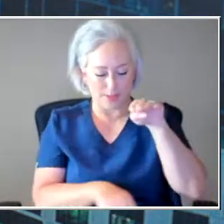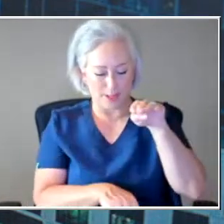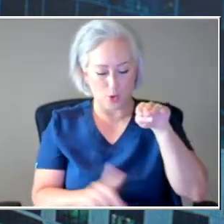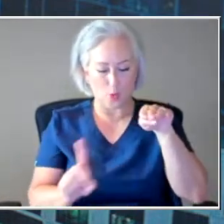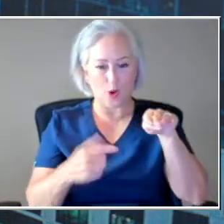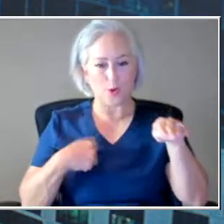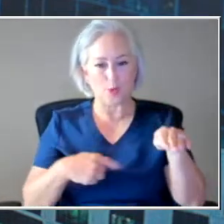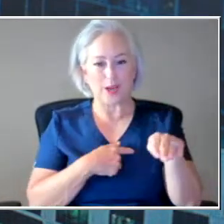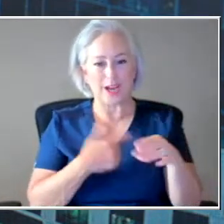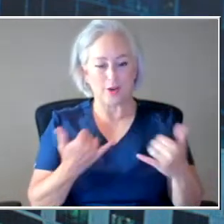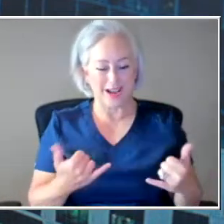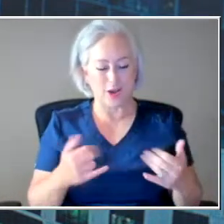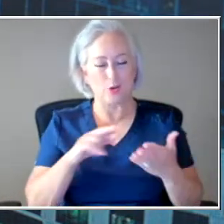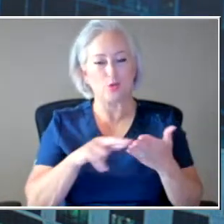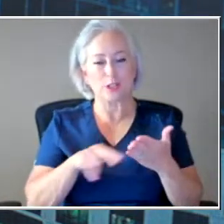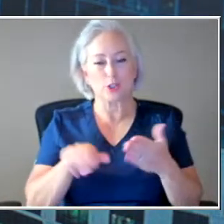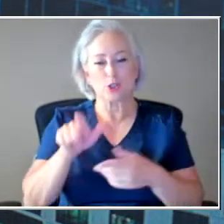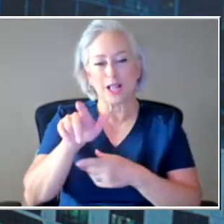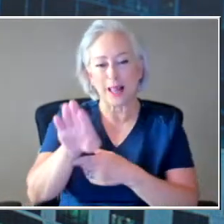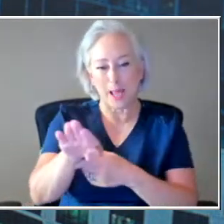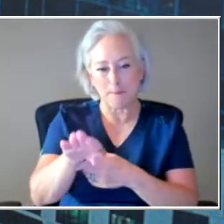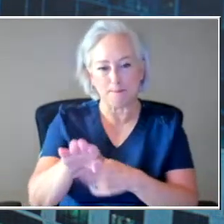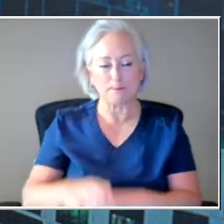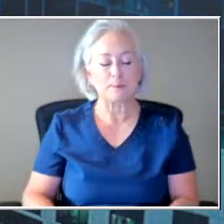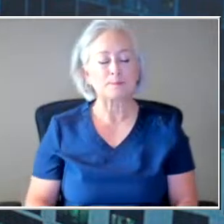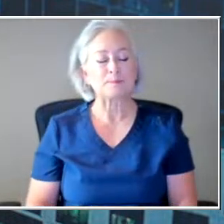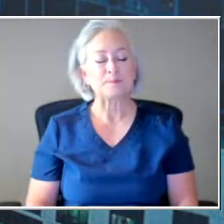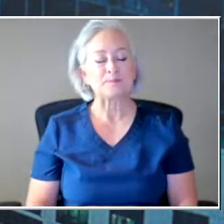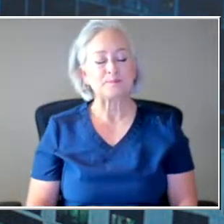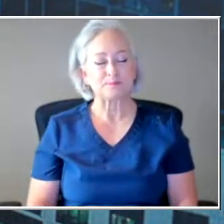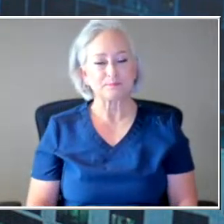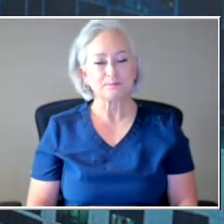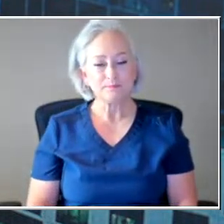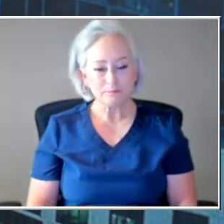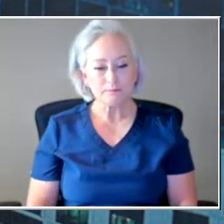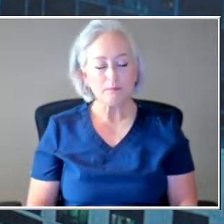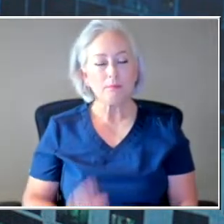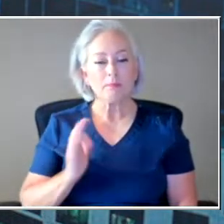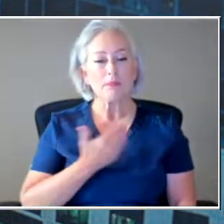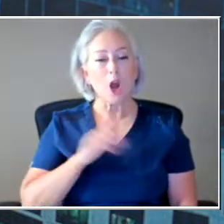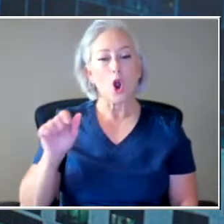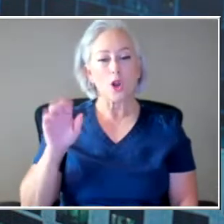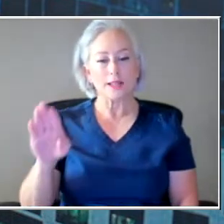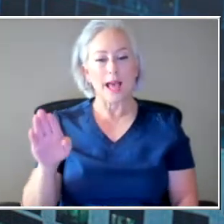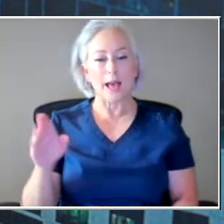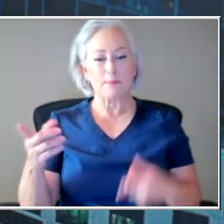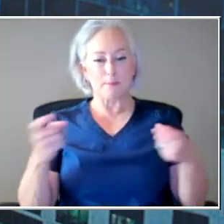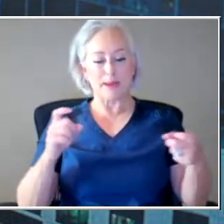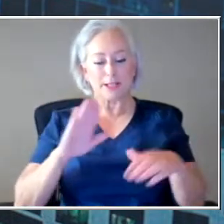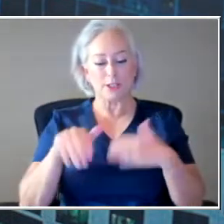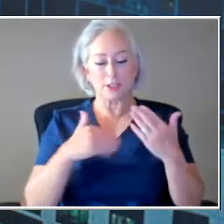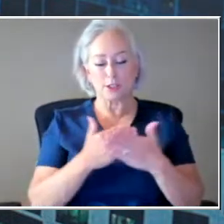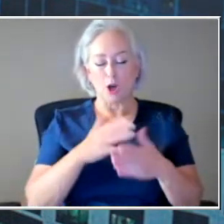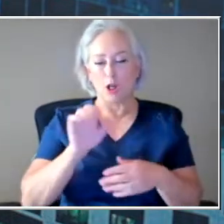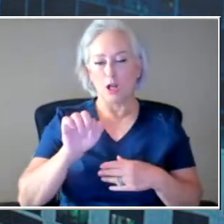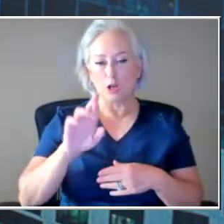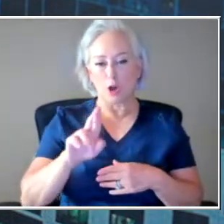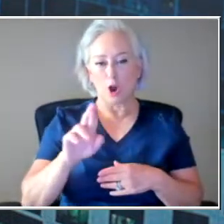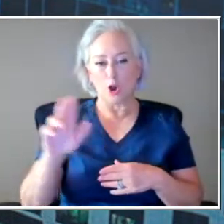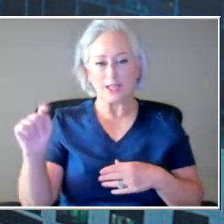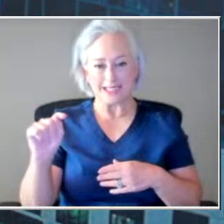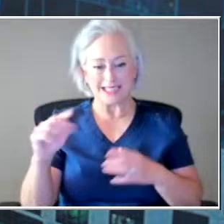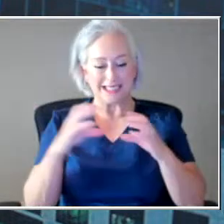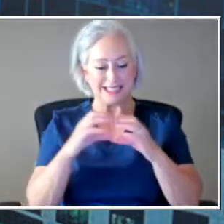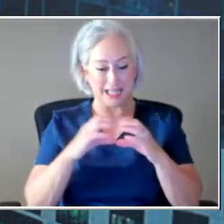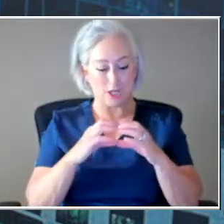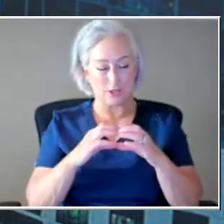research laboratories. And our laboratory handles all the CAR T cells the Food and Drug Administration have approved